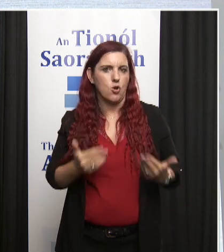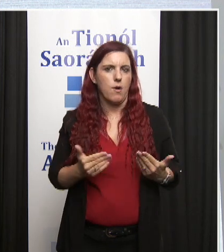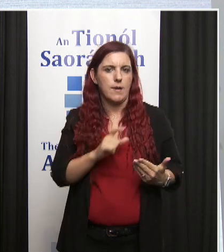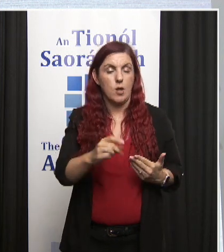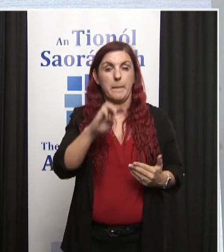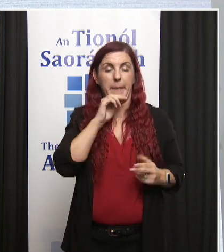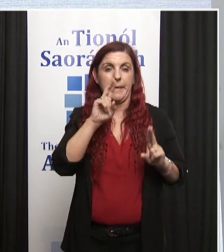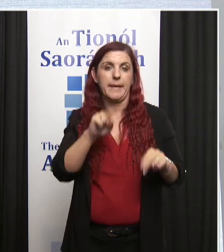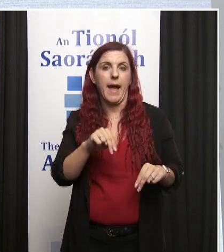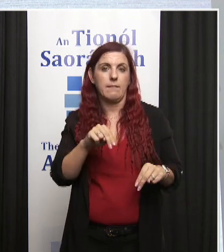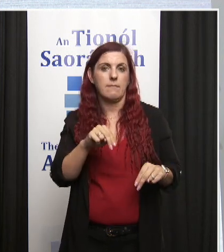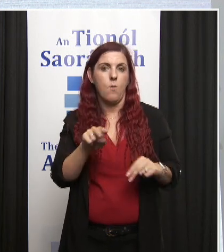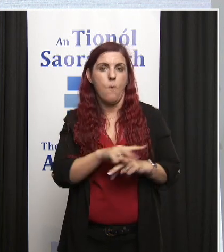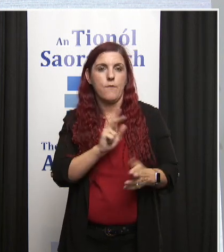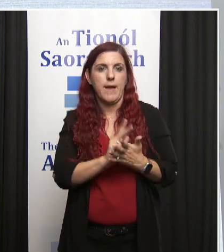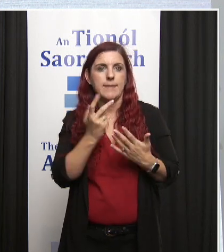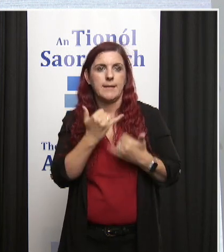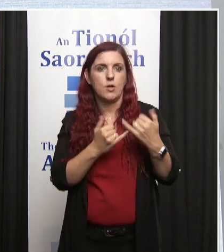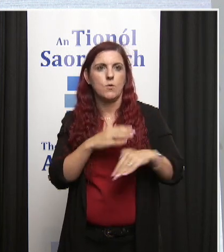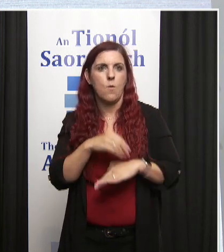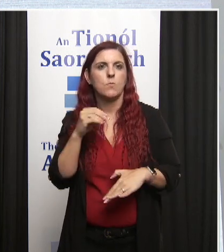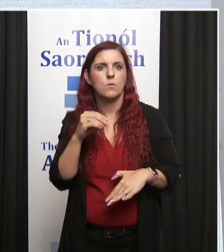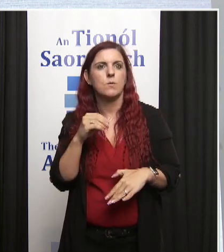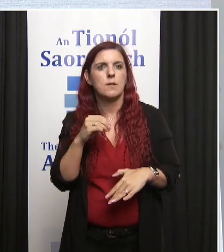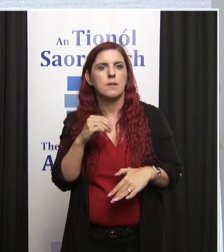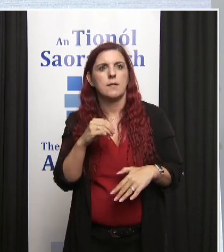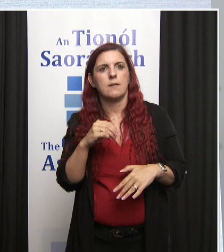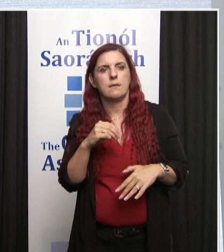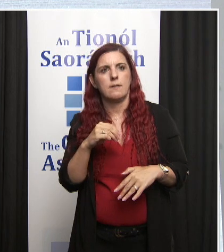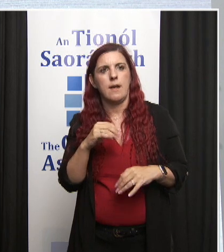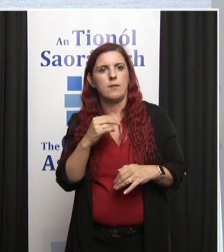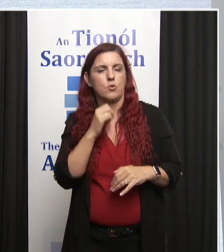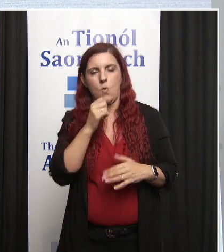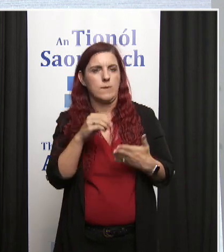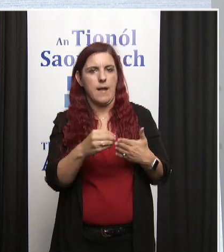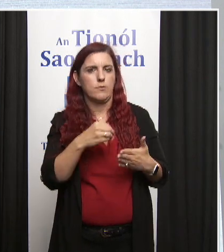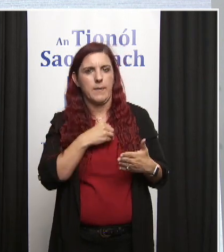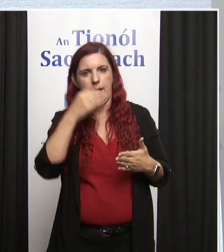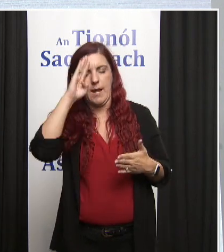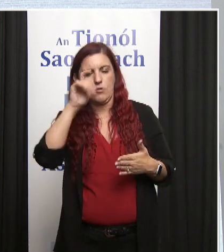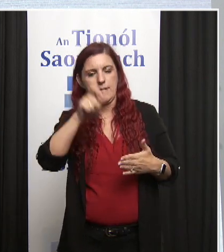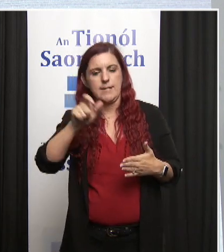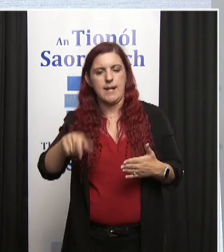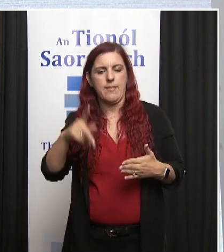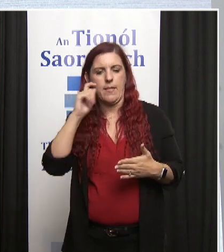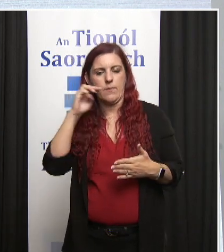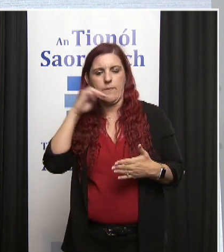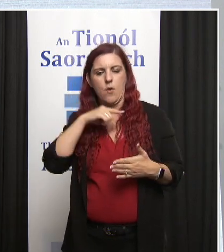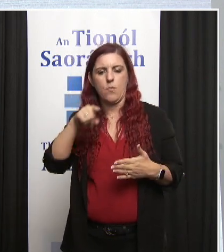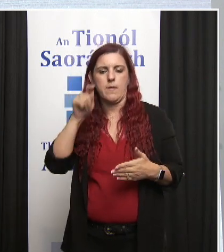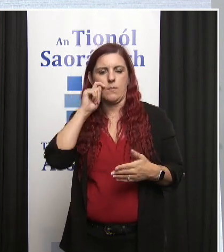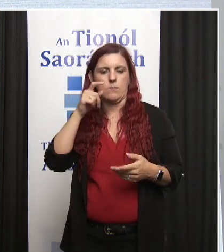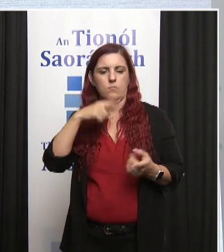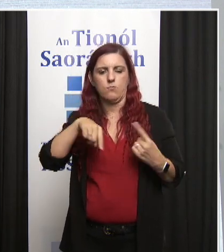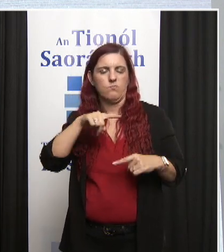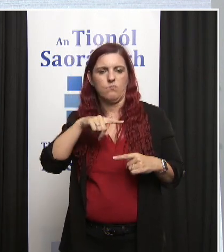i.e. you just have to be 18 years of age, and you wouldn't have to be an Irish citizen. I think we didn't really consider that